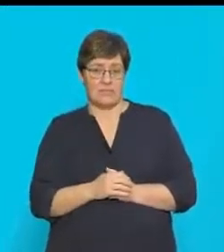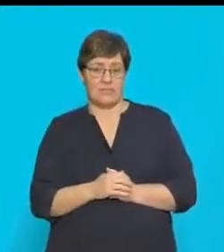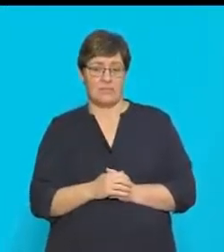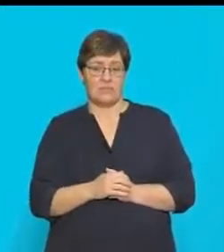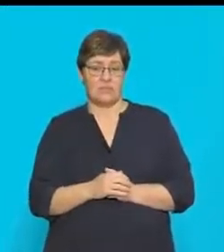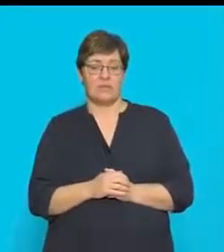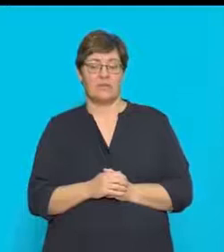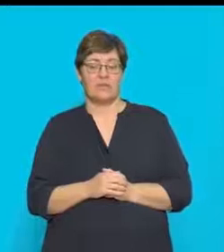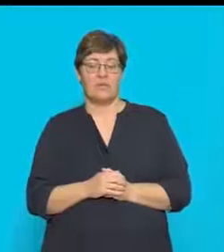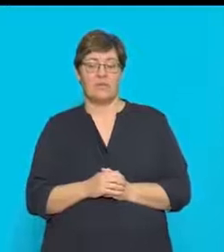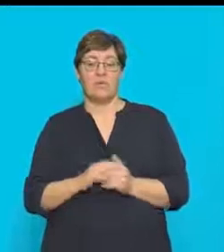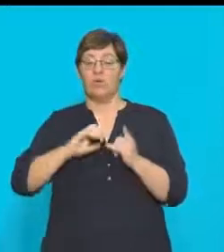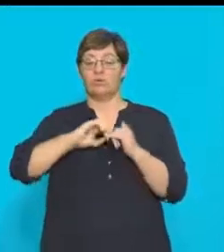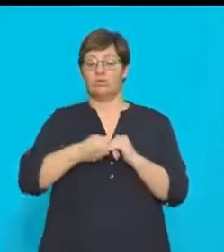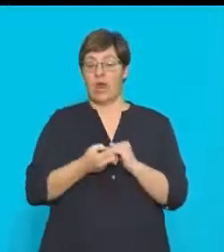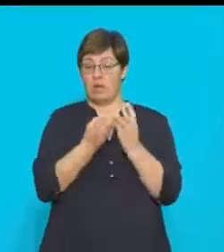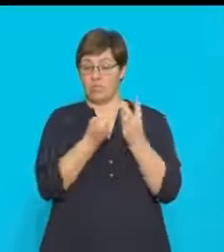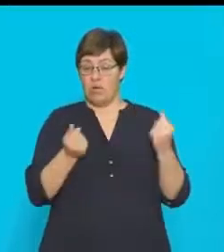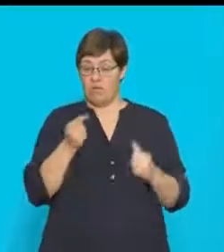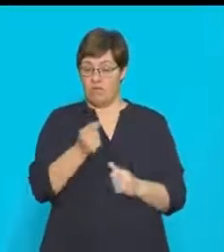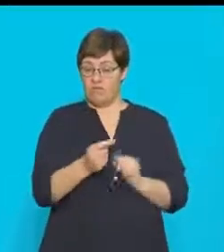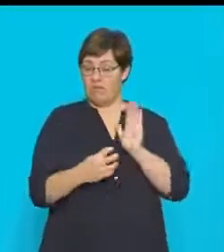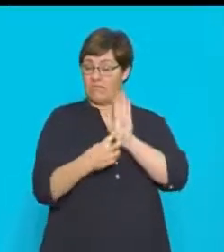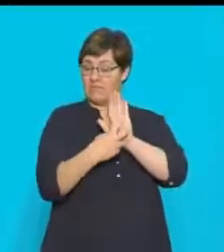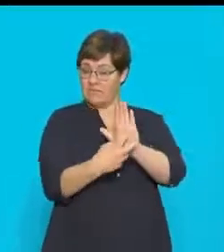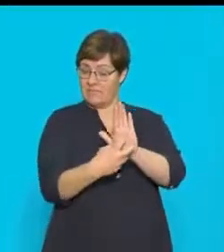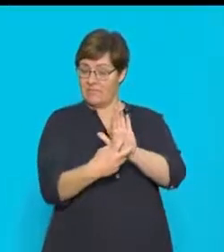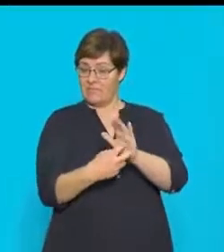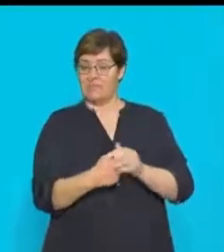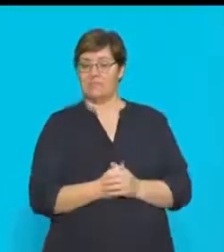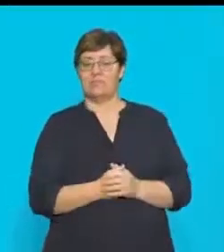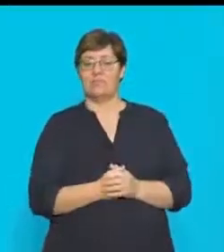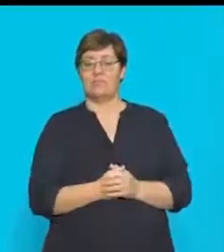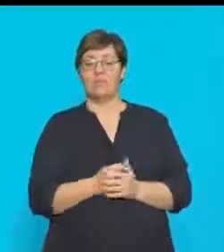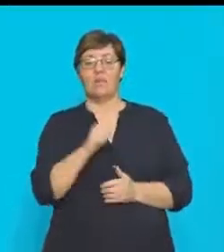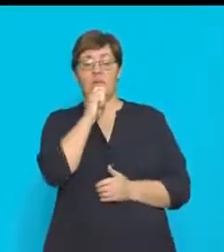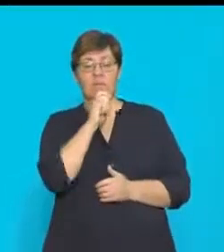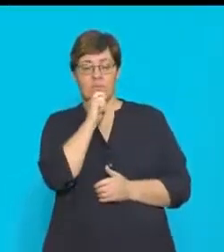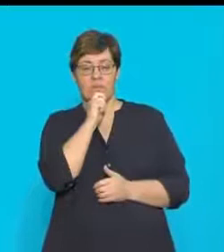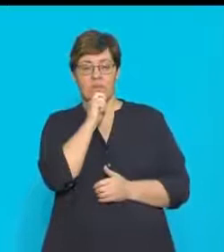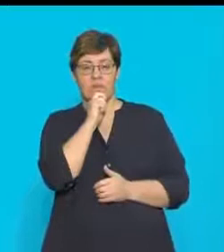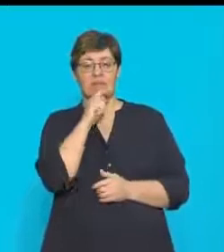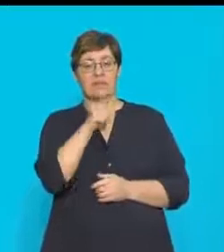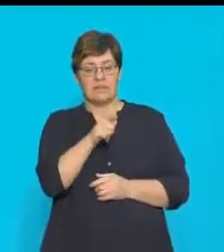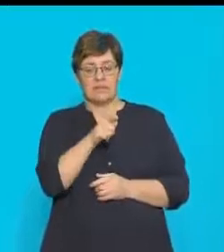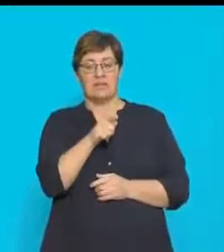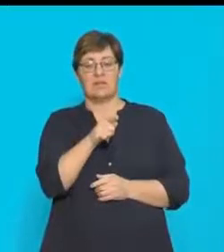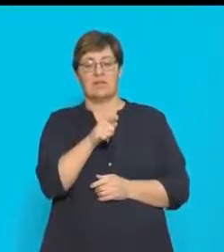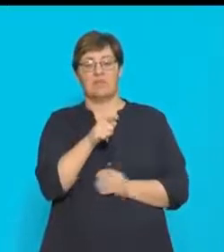to solve this diagram and we want to solve for little a, we're going to use this piece of the sine rule.